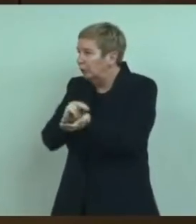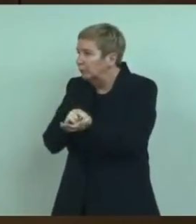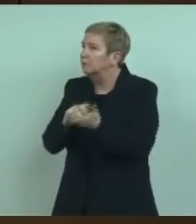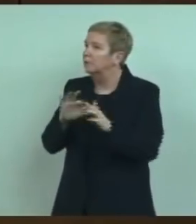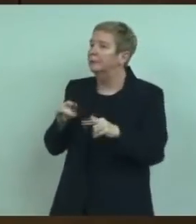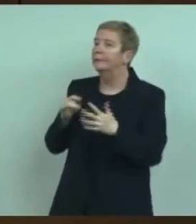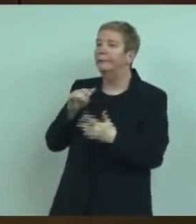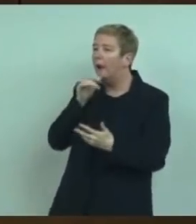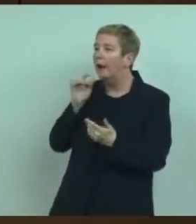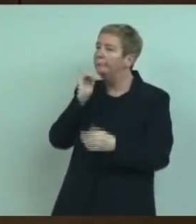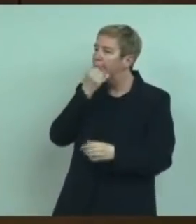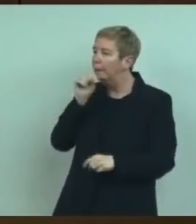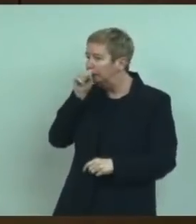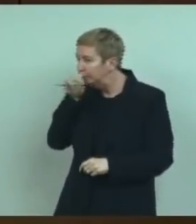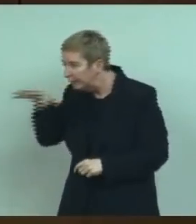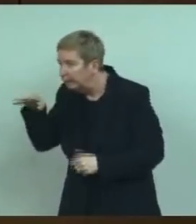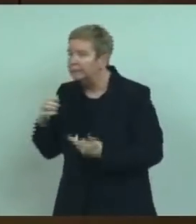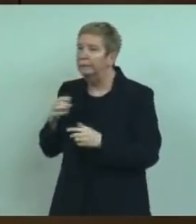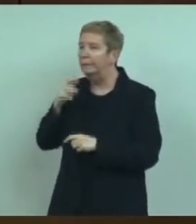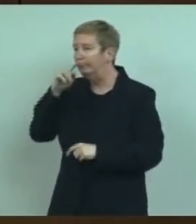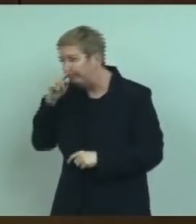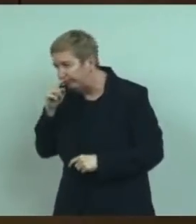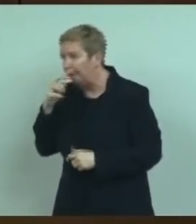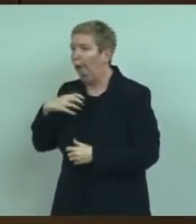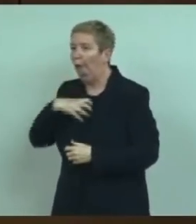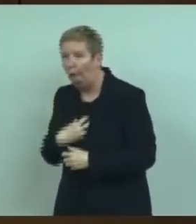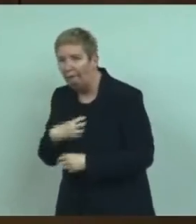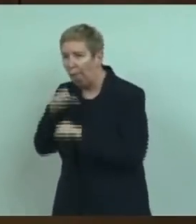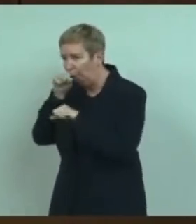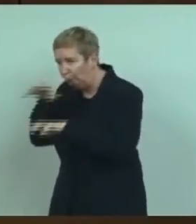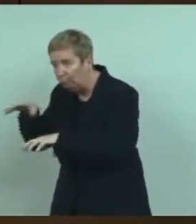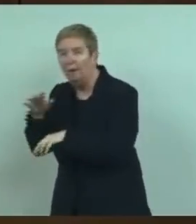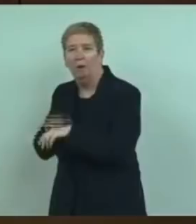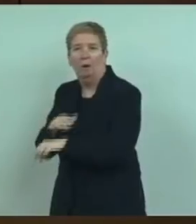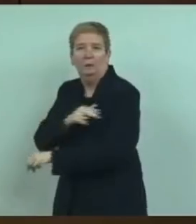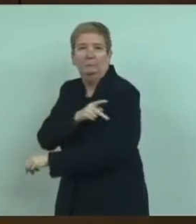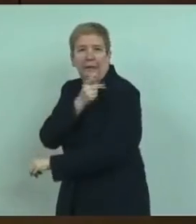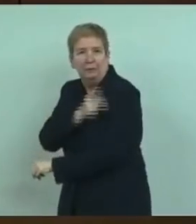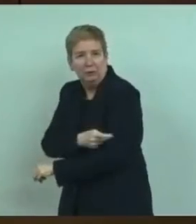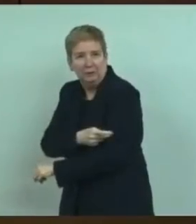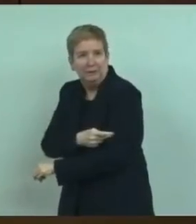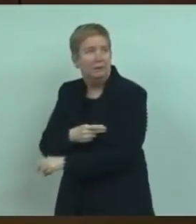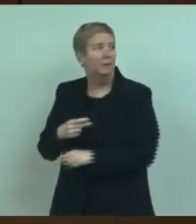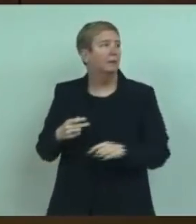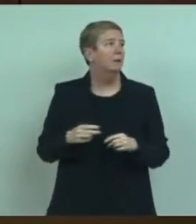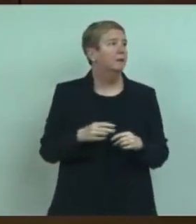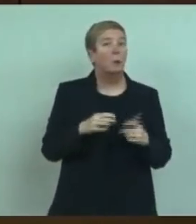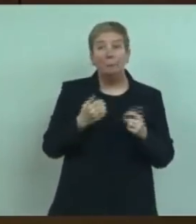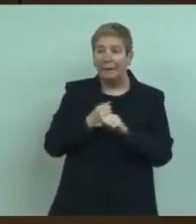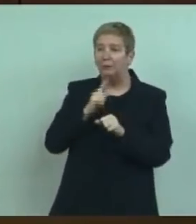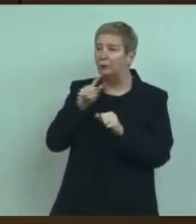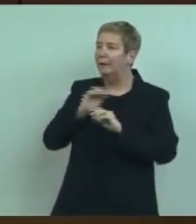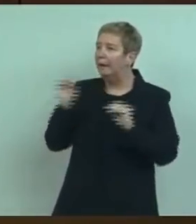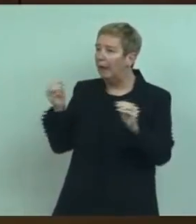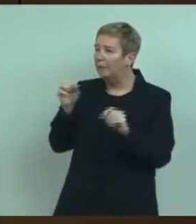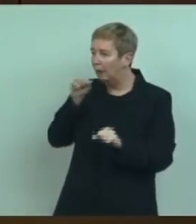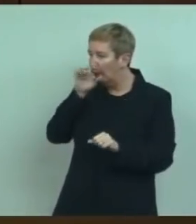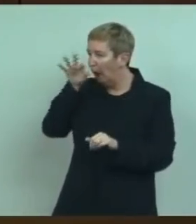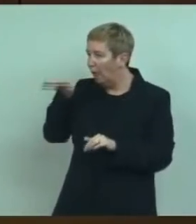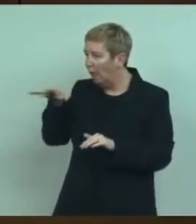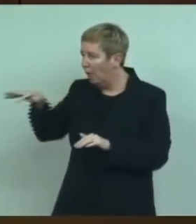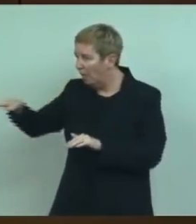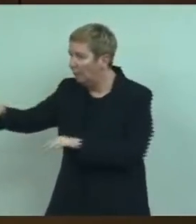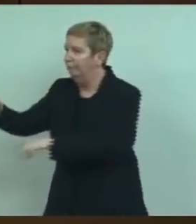don't sneeze or cough, or when they're talking have any of those aerosolized particles that are just natural